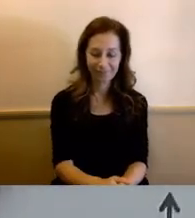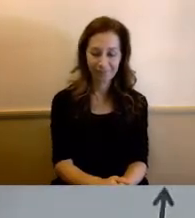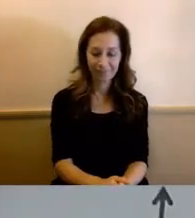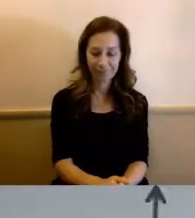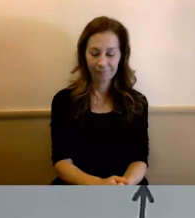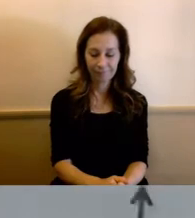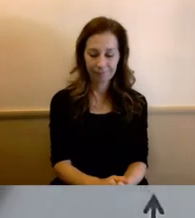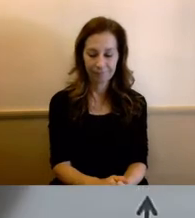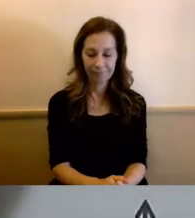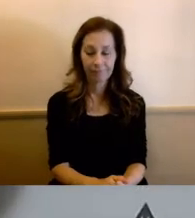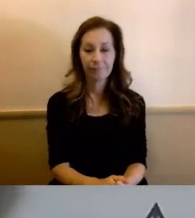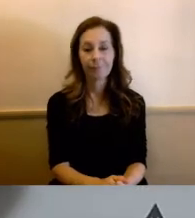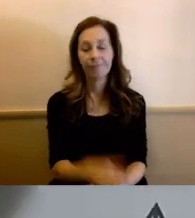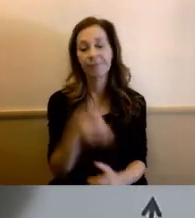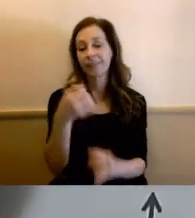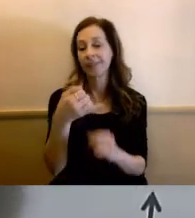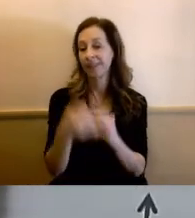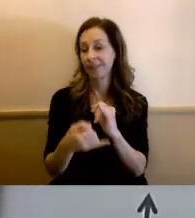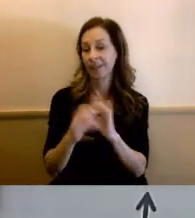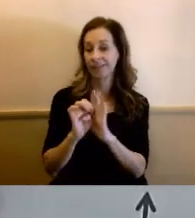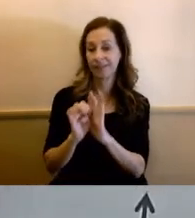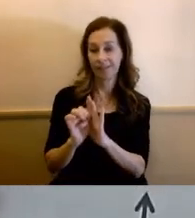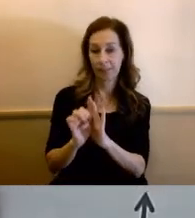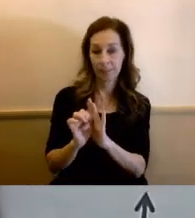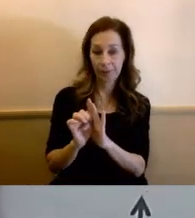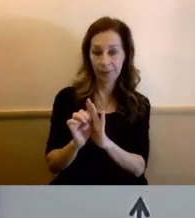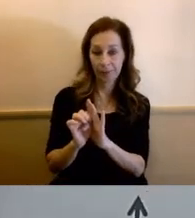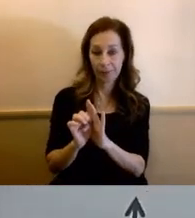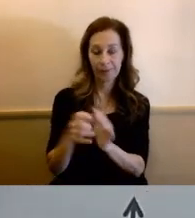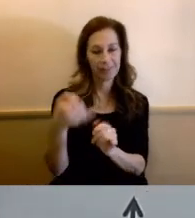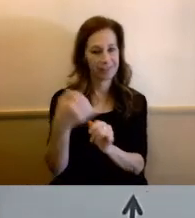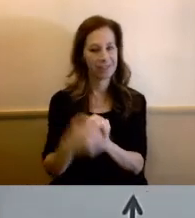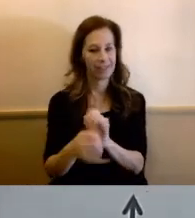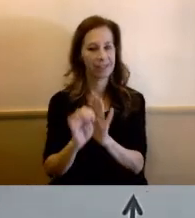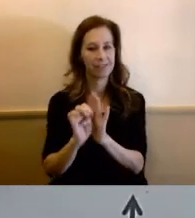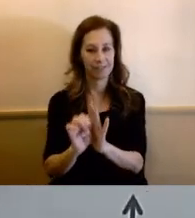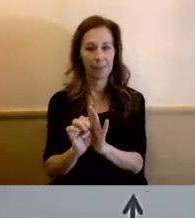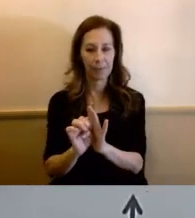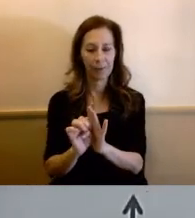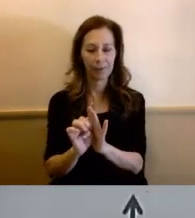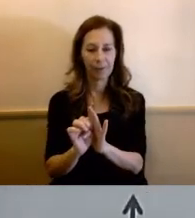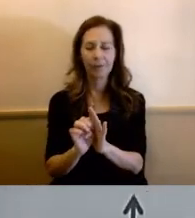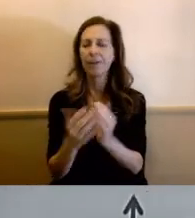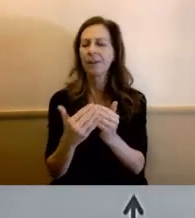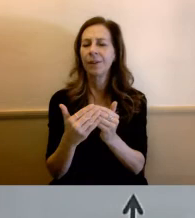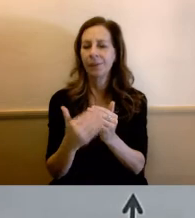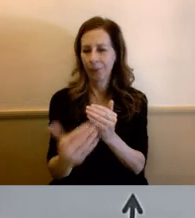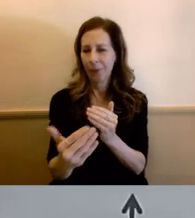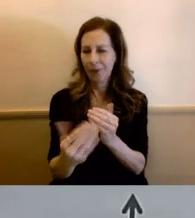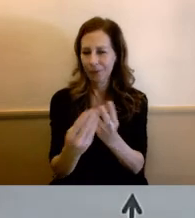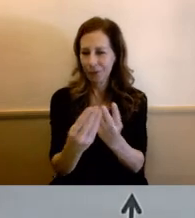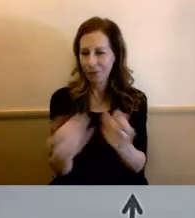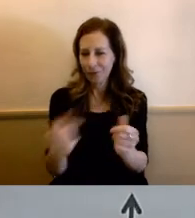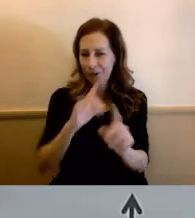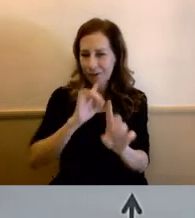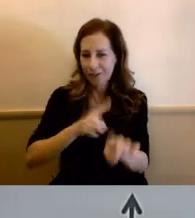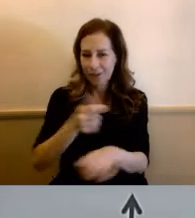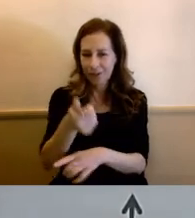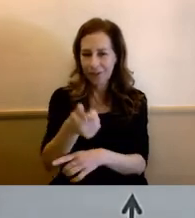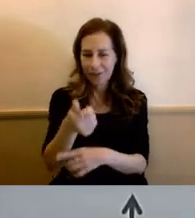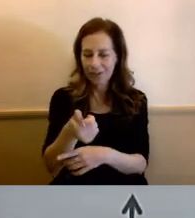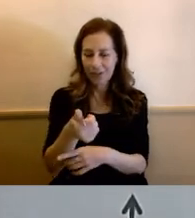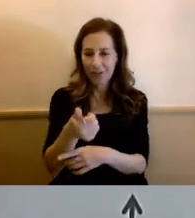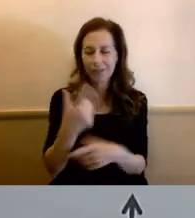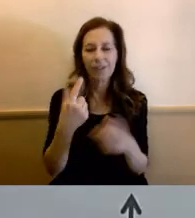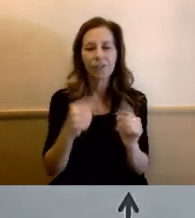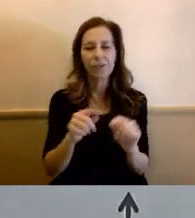Our last example. Here's our last example. You go ahead and figure it out. Try to find the measurement of P. Alright,